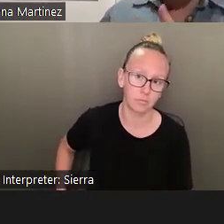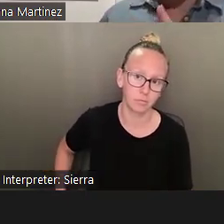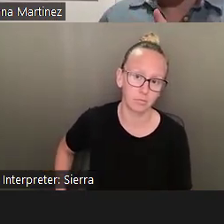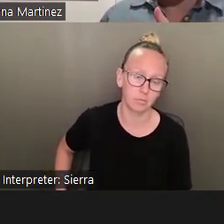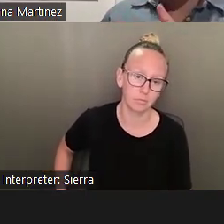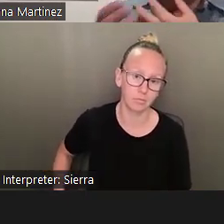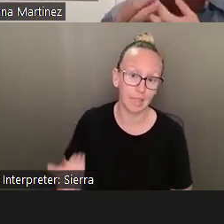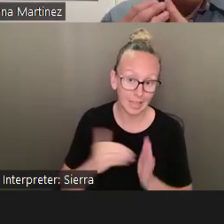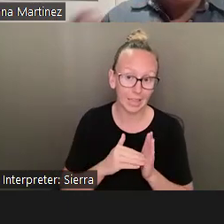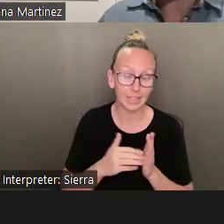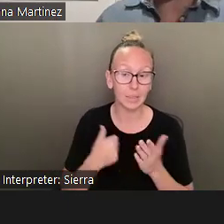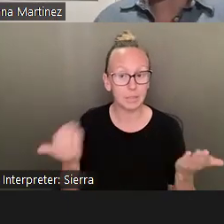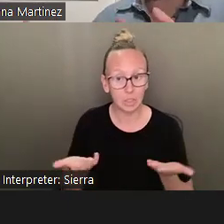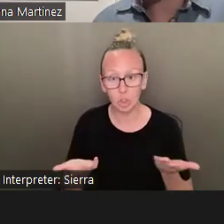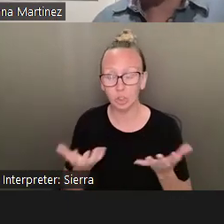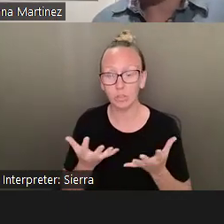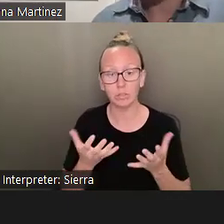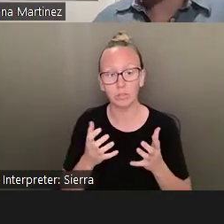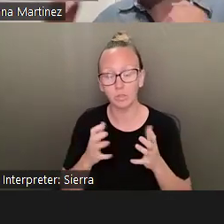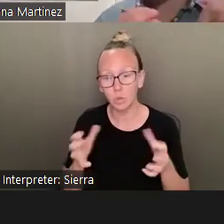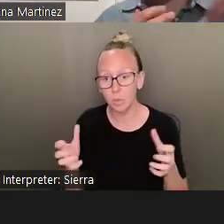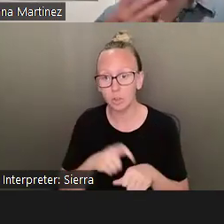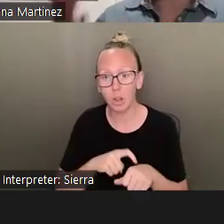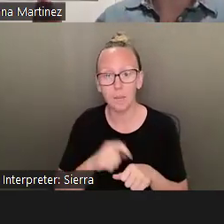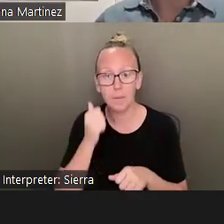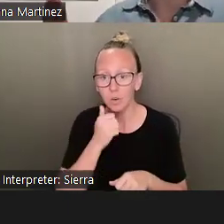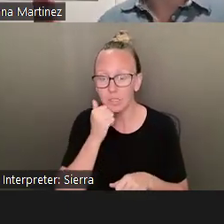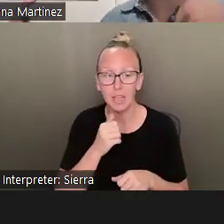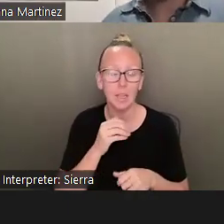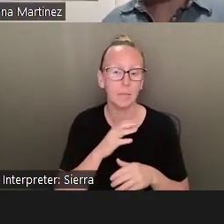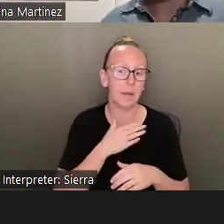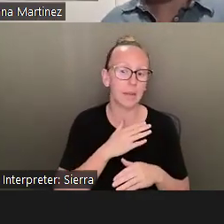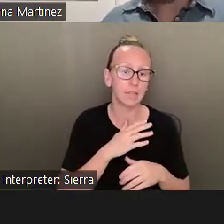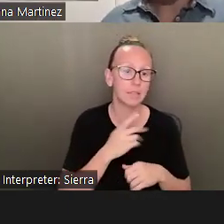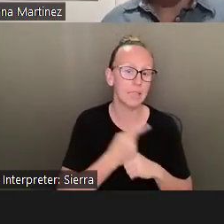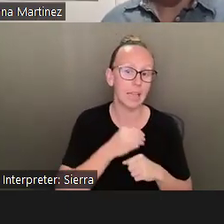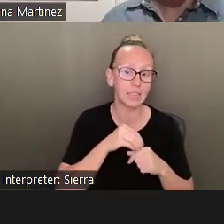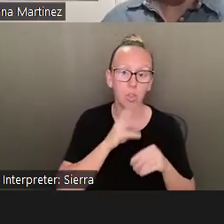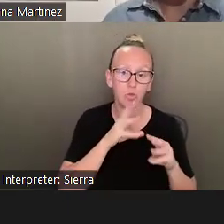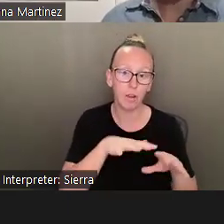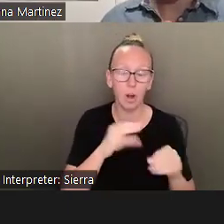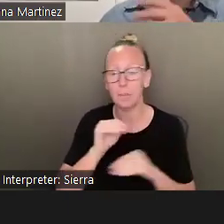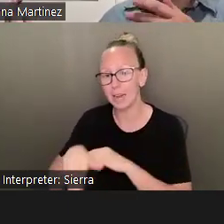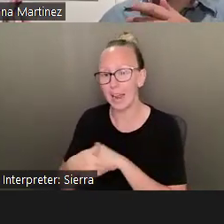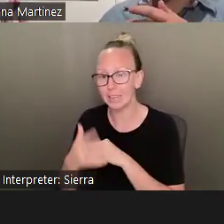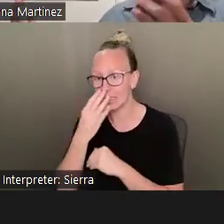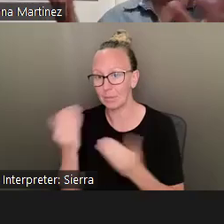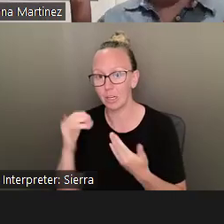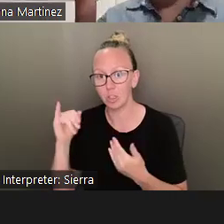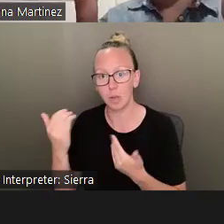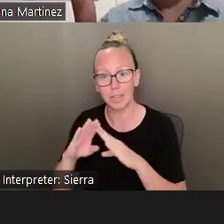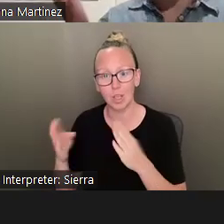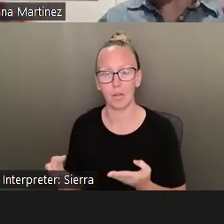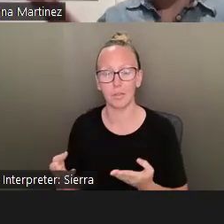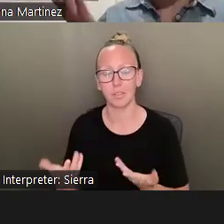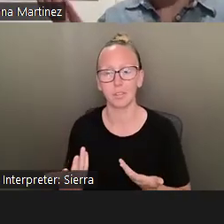as I'm here, as I'm spending all this time every day, I spend my days in the river and my nights sleeping here in the James Castle house.